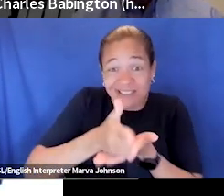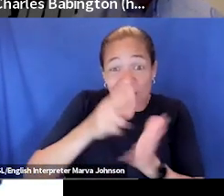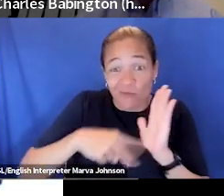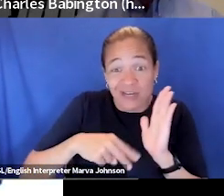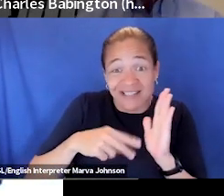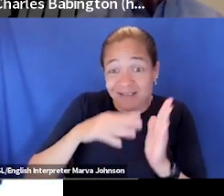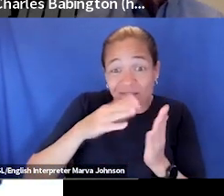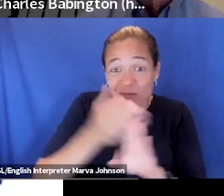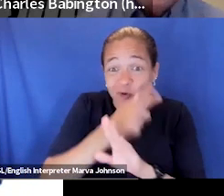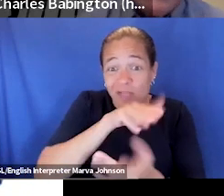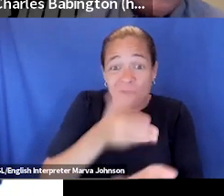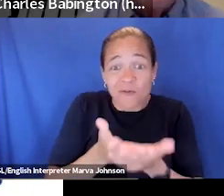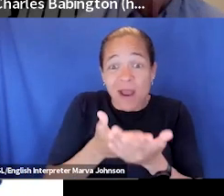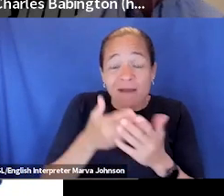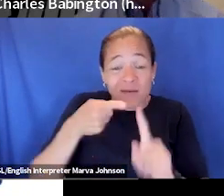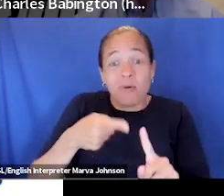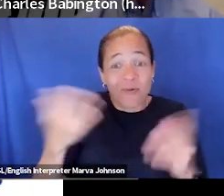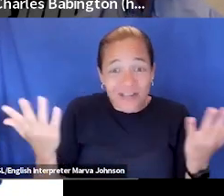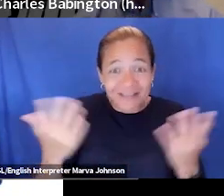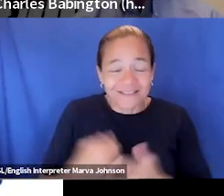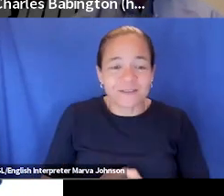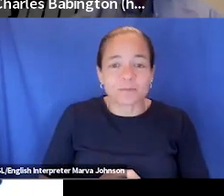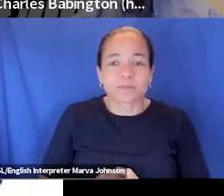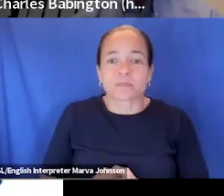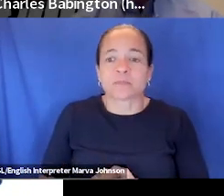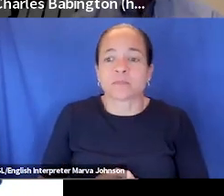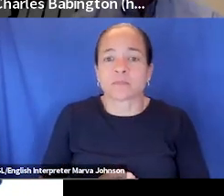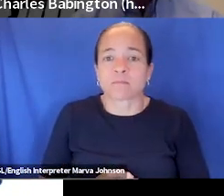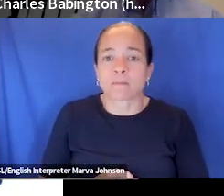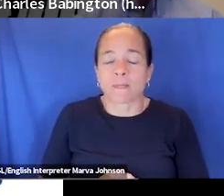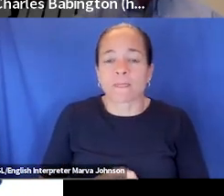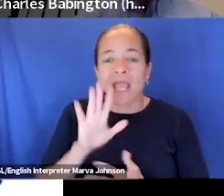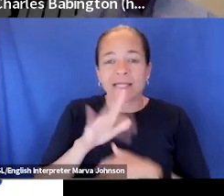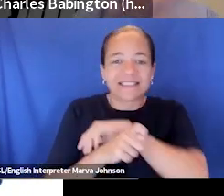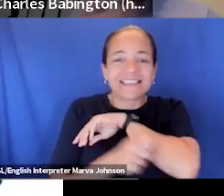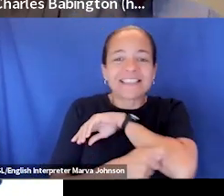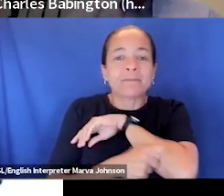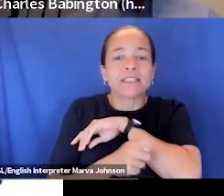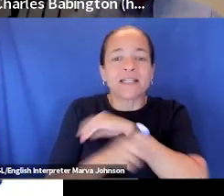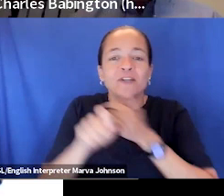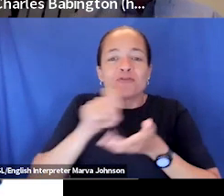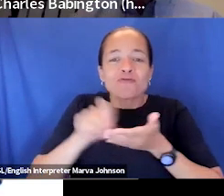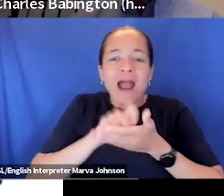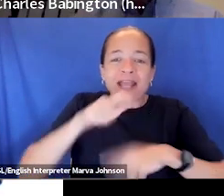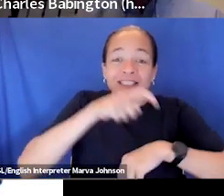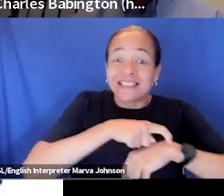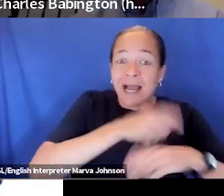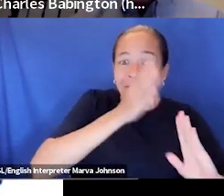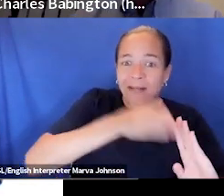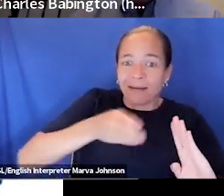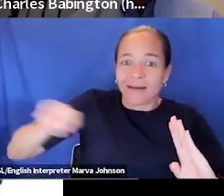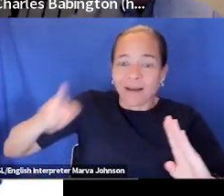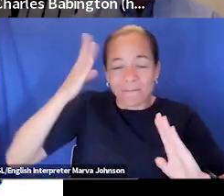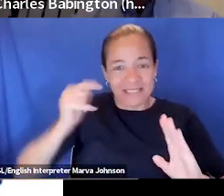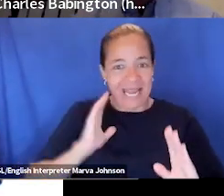Generally, it's tempting to, because we live our lives chronologically, to write chronologically. This happened, and this happened, this happened. Generally,